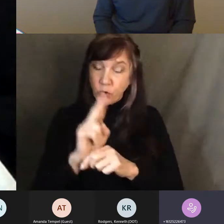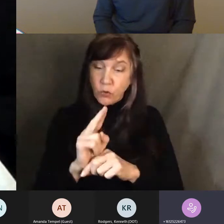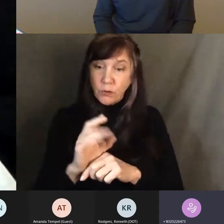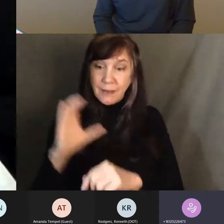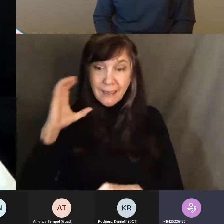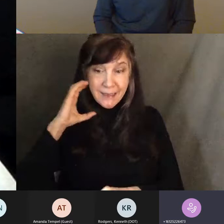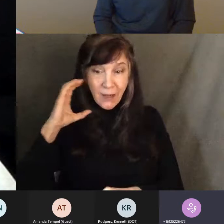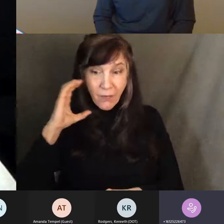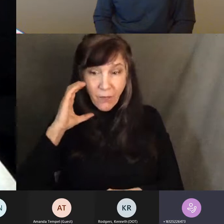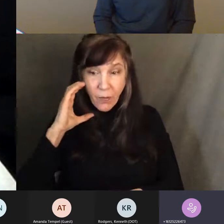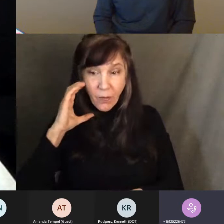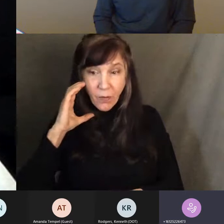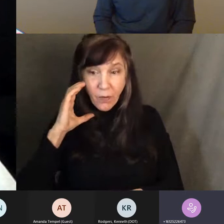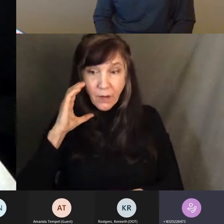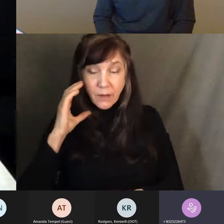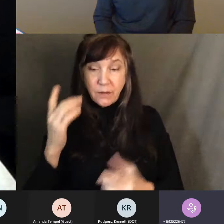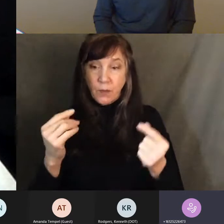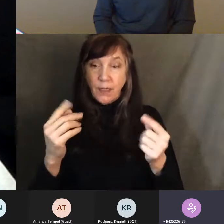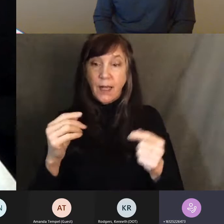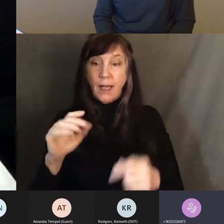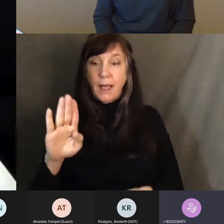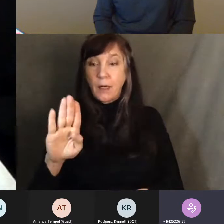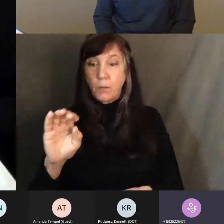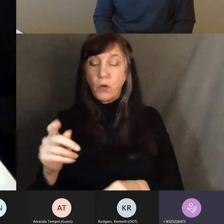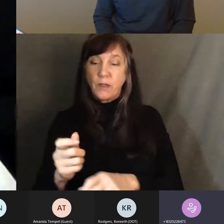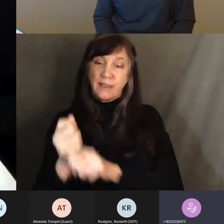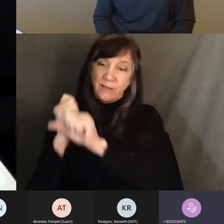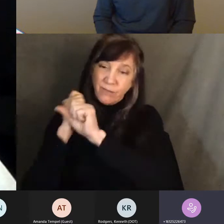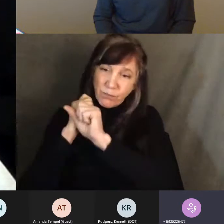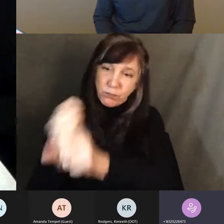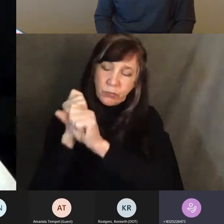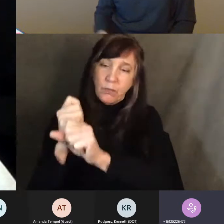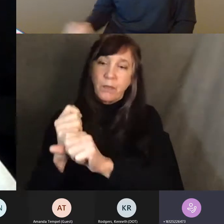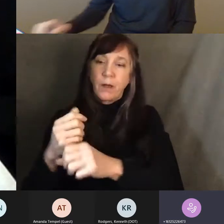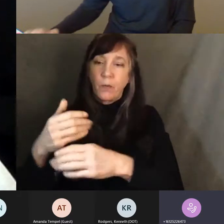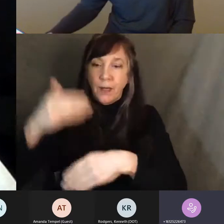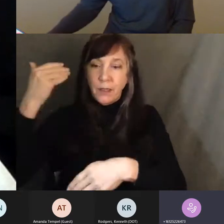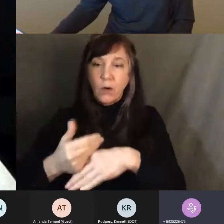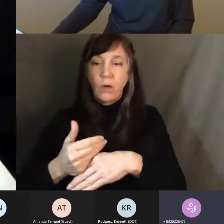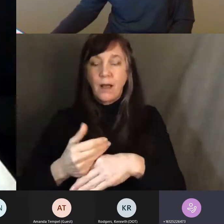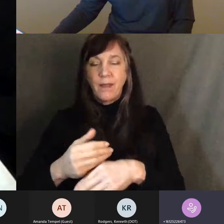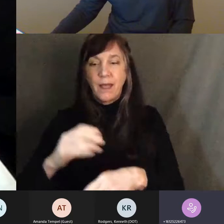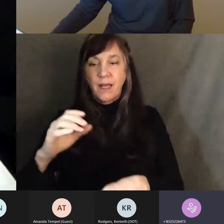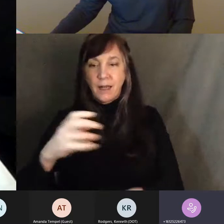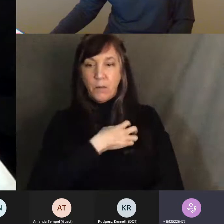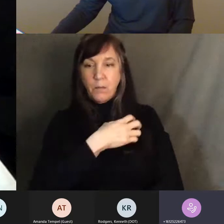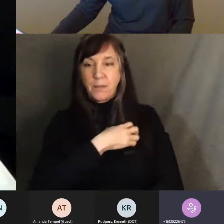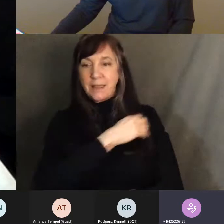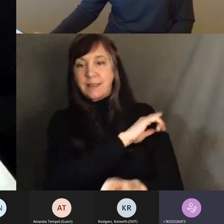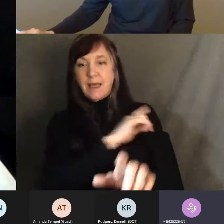just taking a boot, smashing a window, and jumping out, and had a cop come up and draw a gun on me because it was dark and it was all that